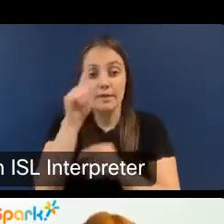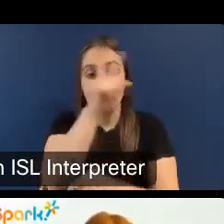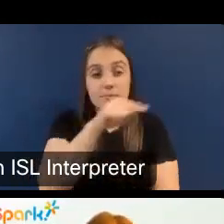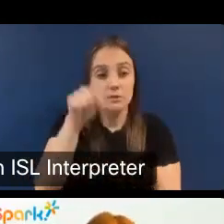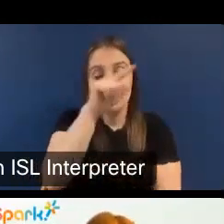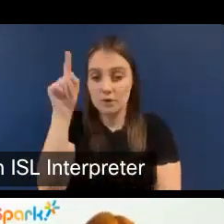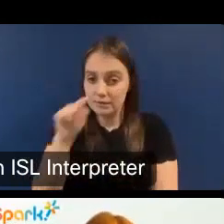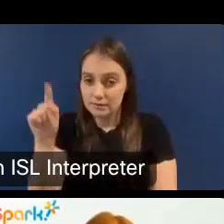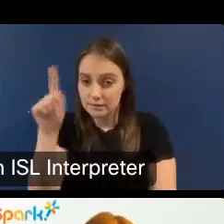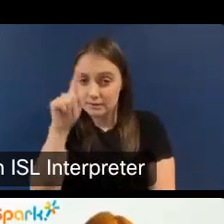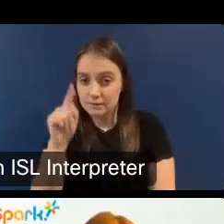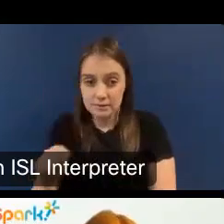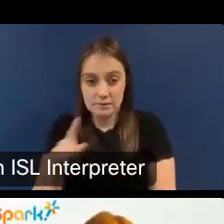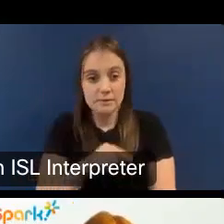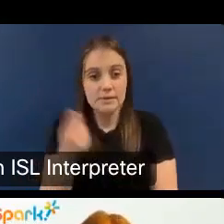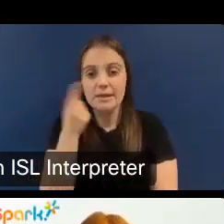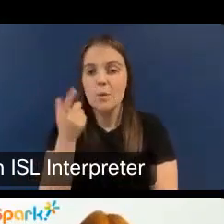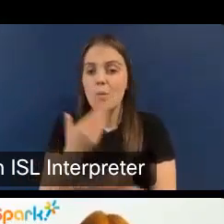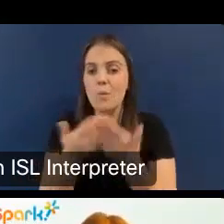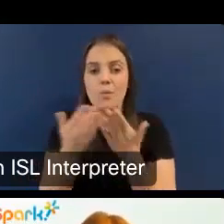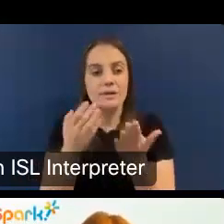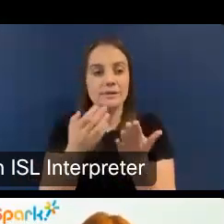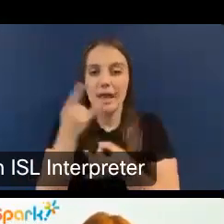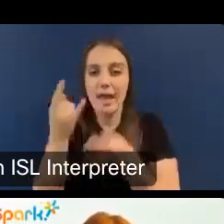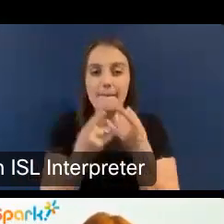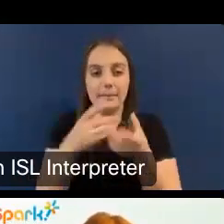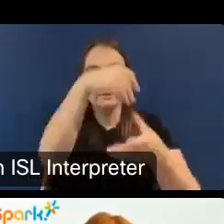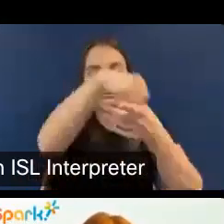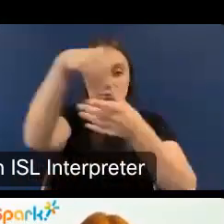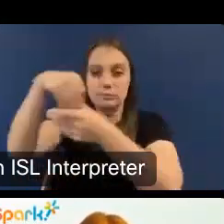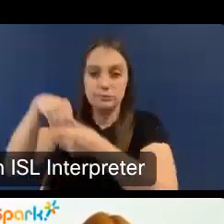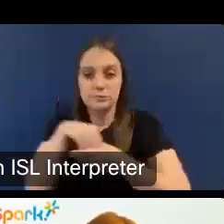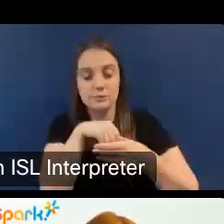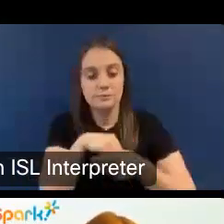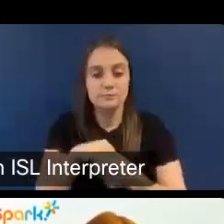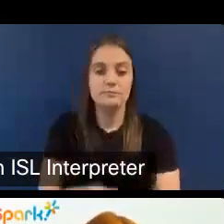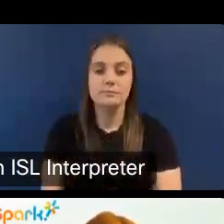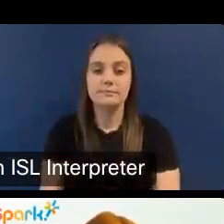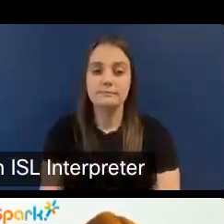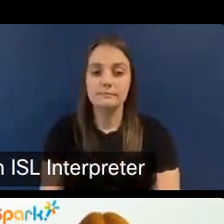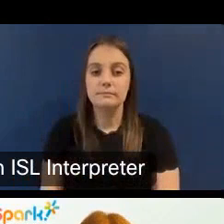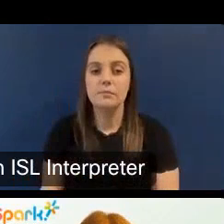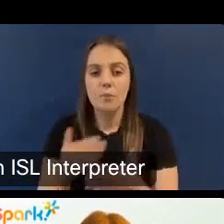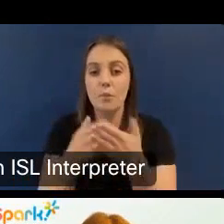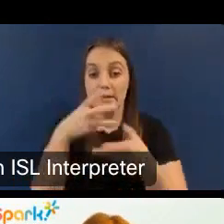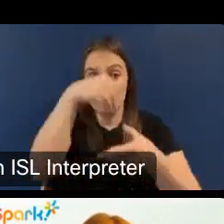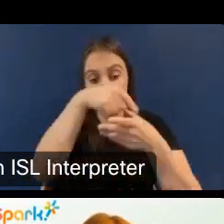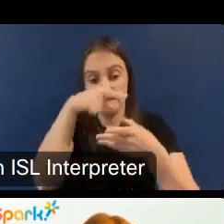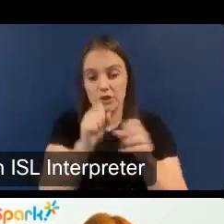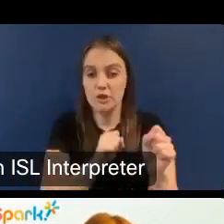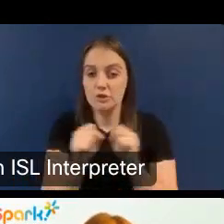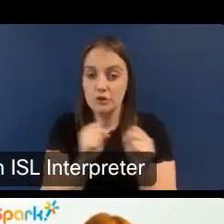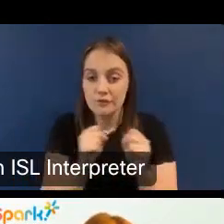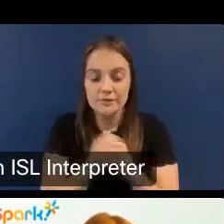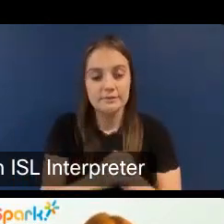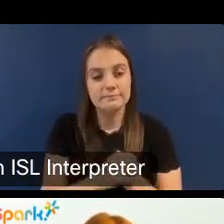what happens in each of those organizations and bodies and services